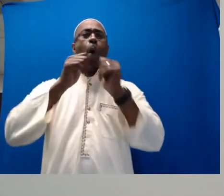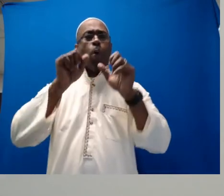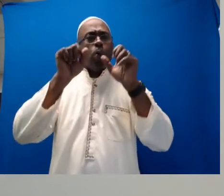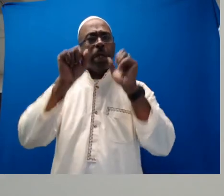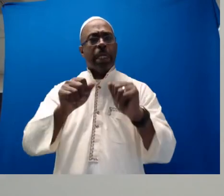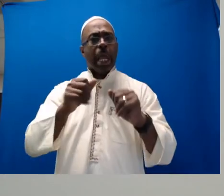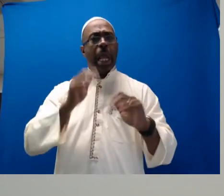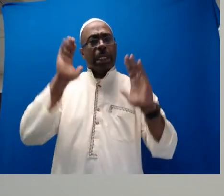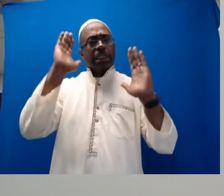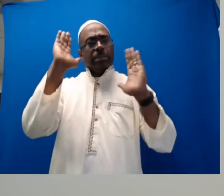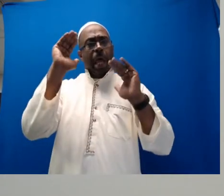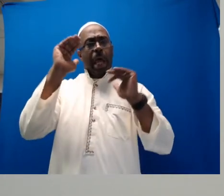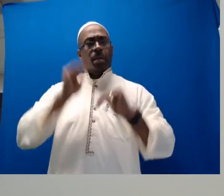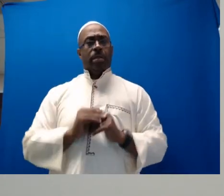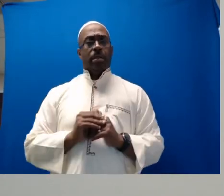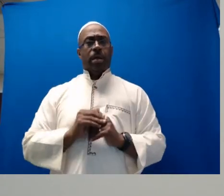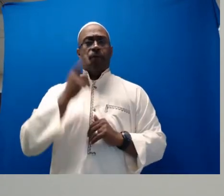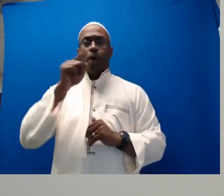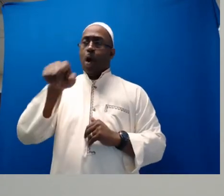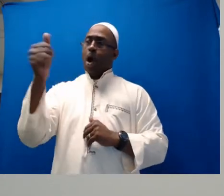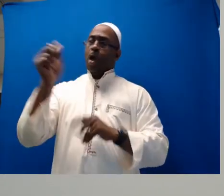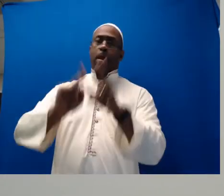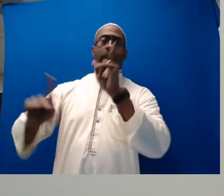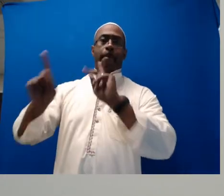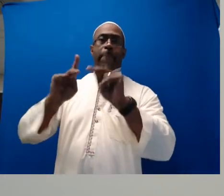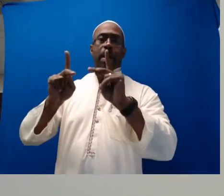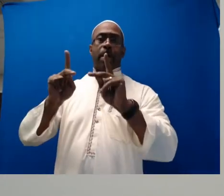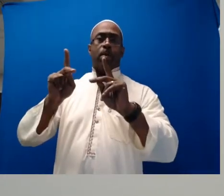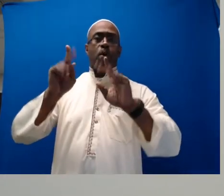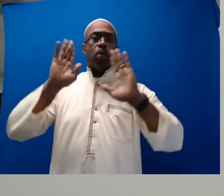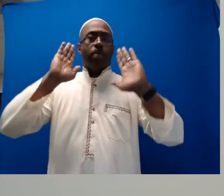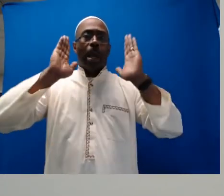expect for others to hear and obey?